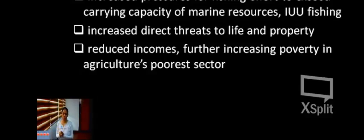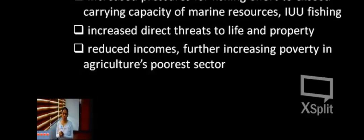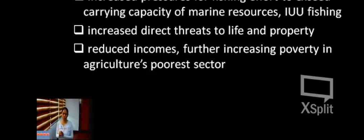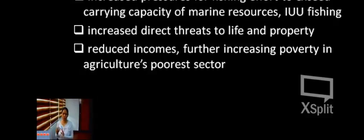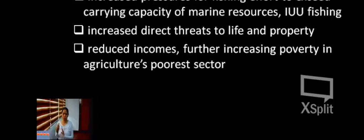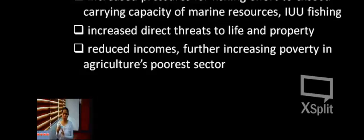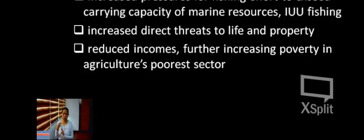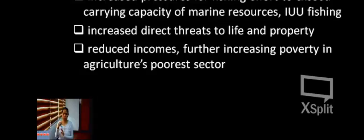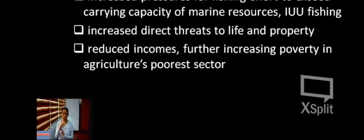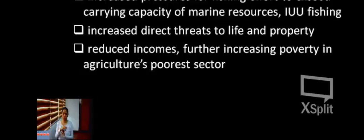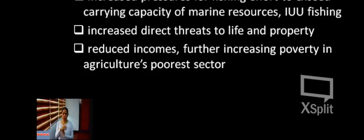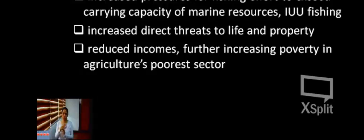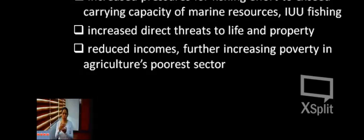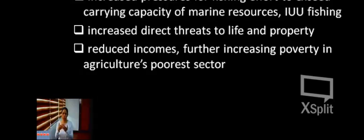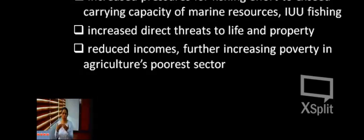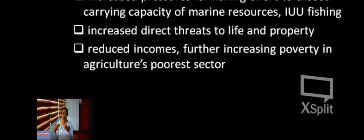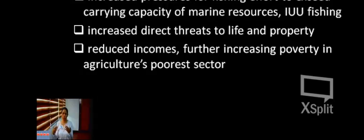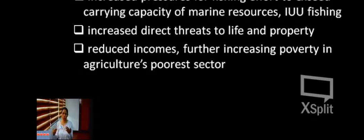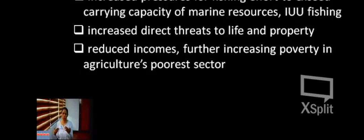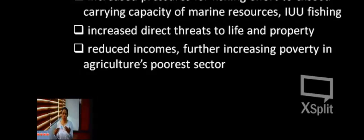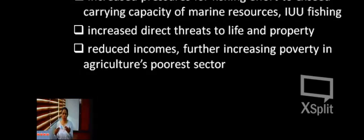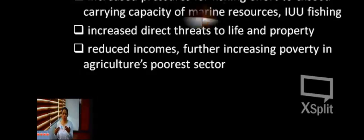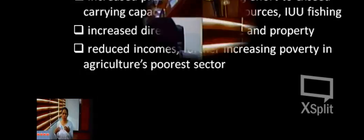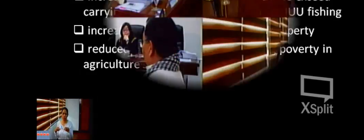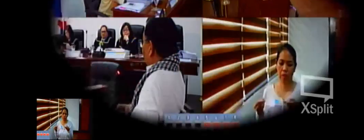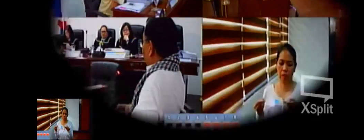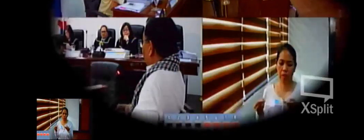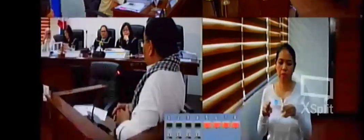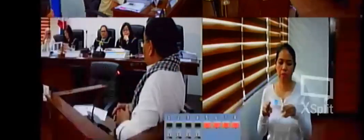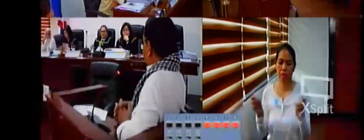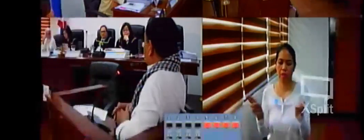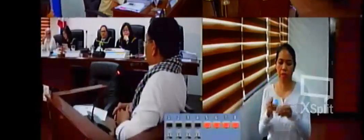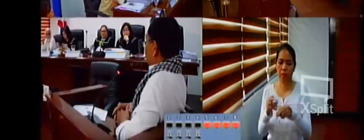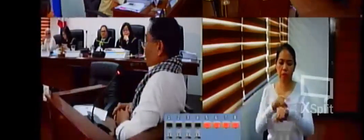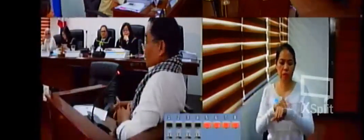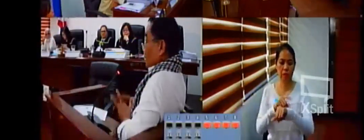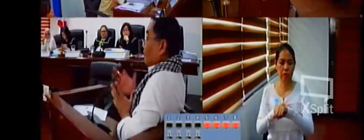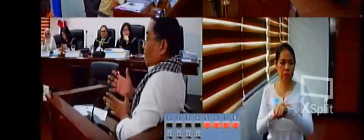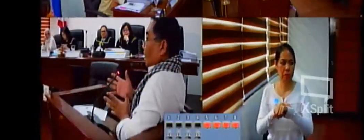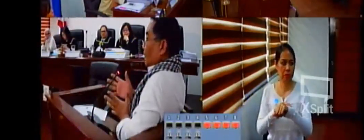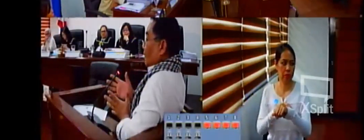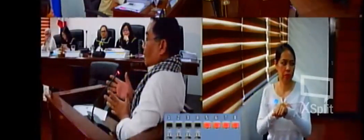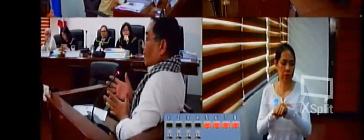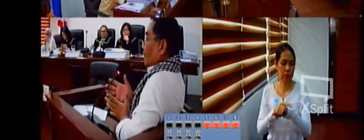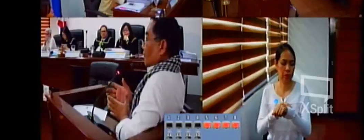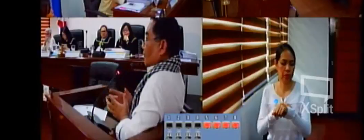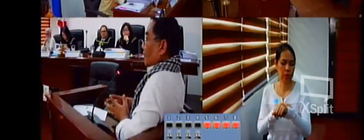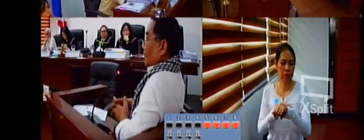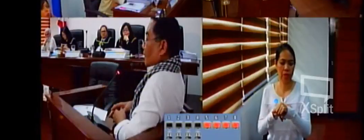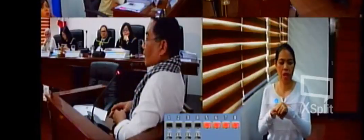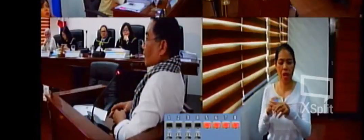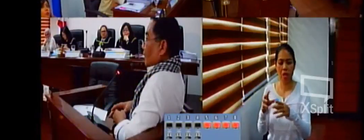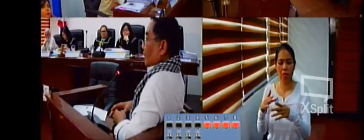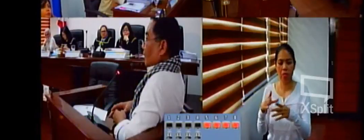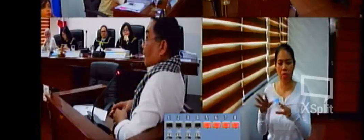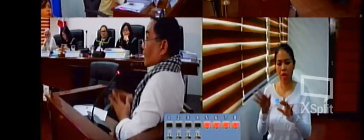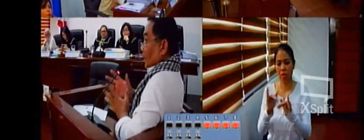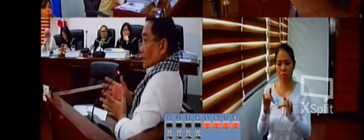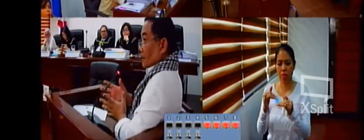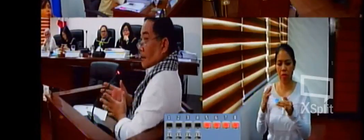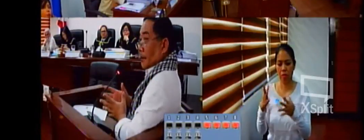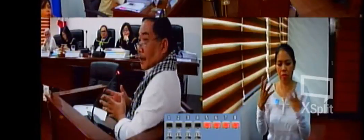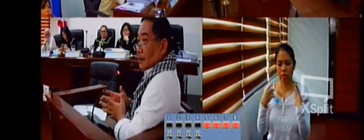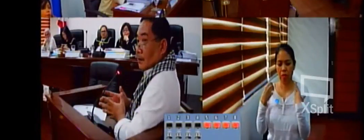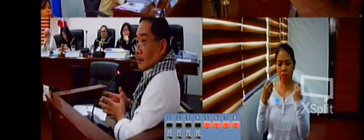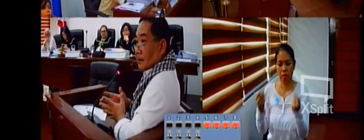there are things that happen in the short term for climate change, like extreme events. They're sexy